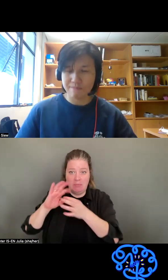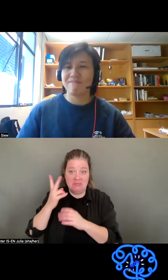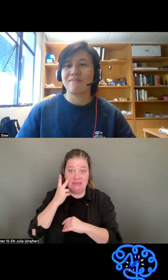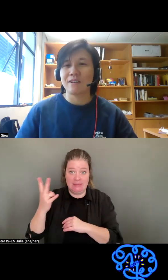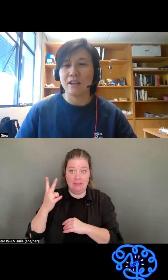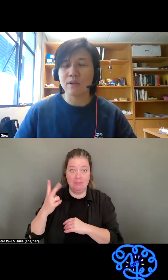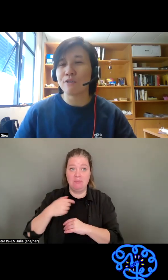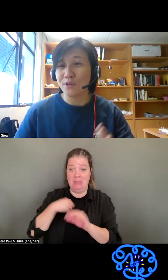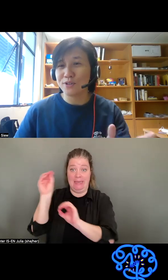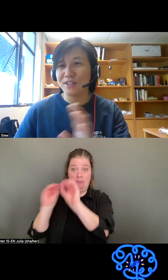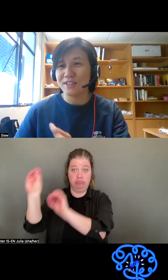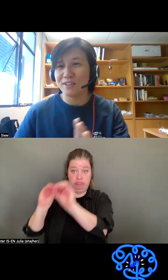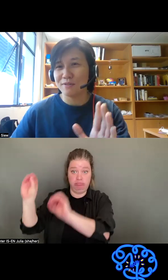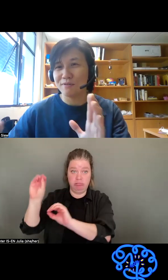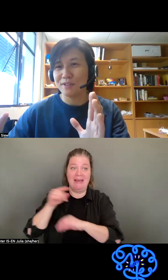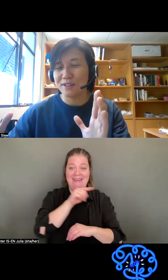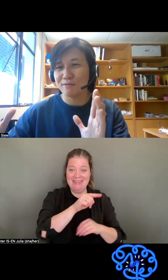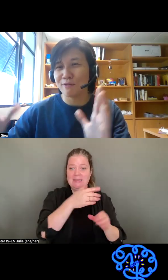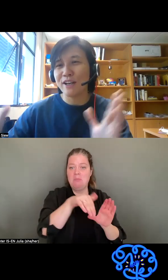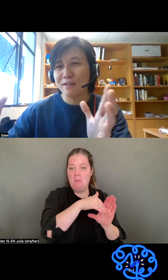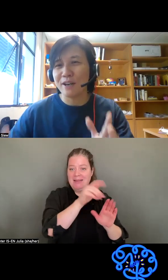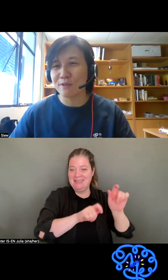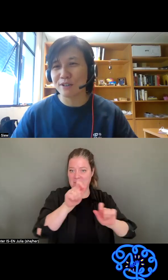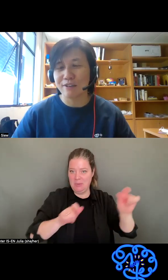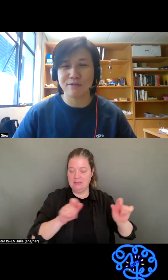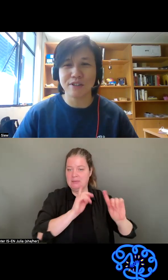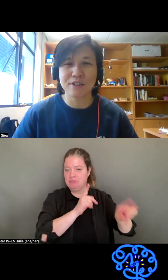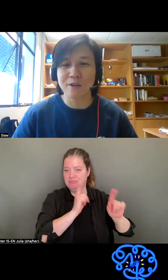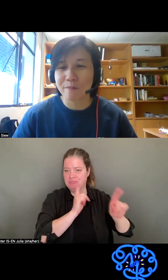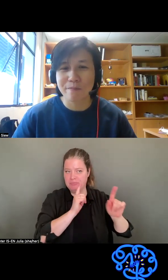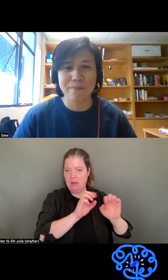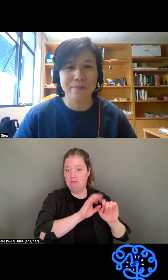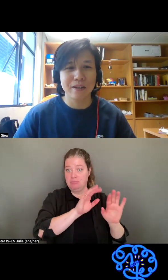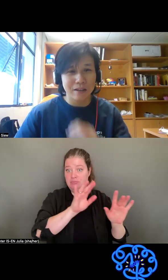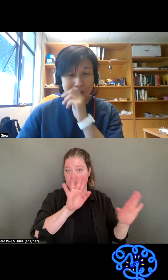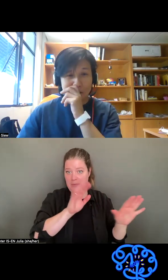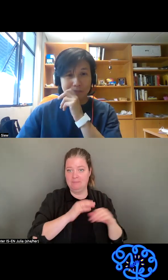okay, and so I will focus on this on the right network, right, for this talk.